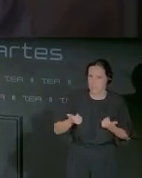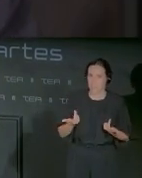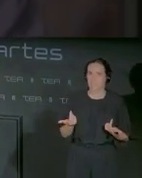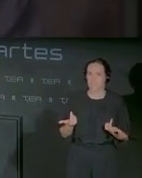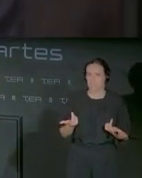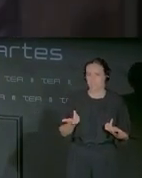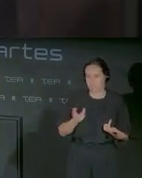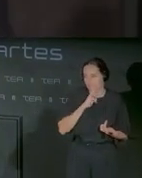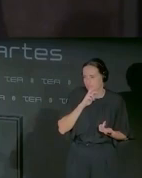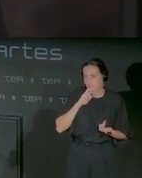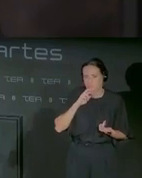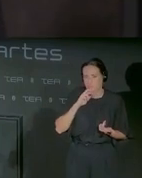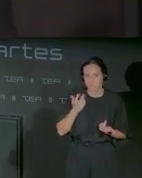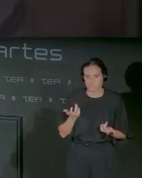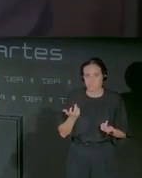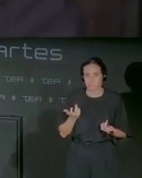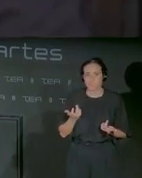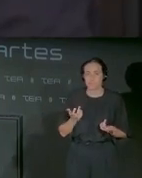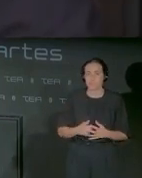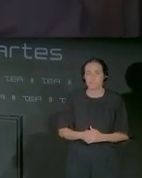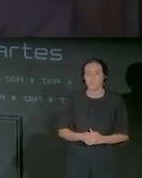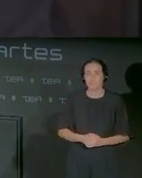funds. If you set up your fund,